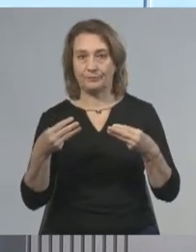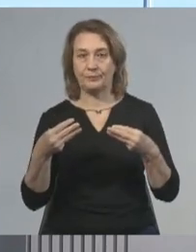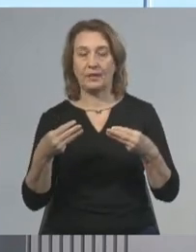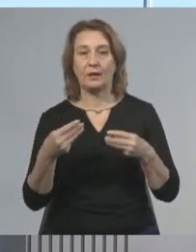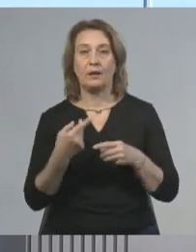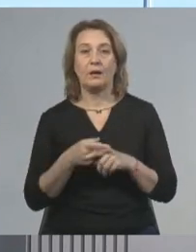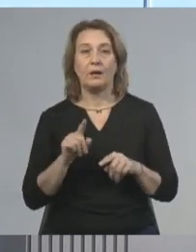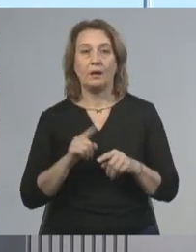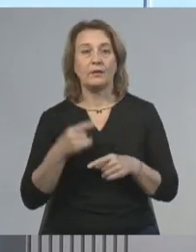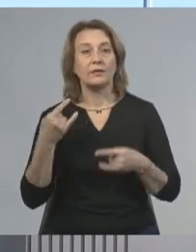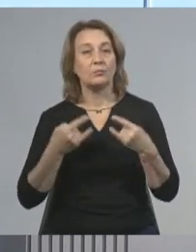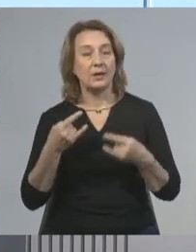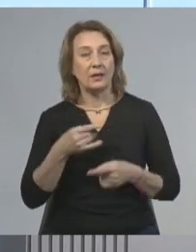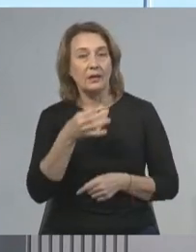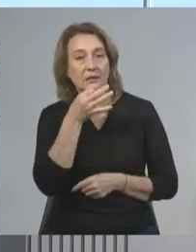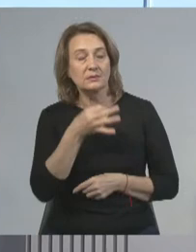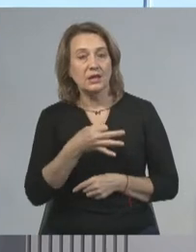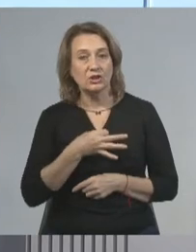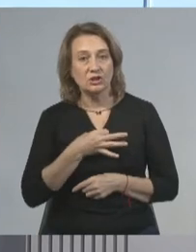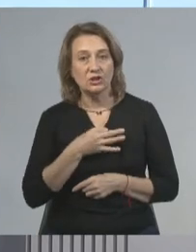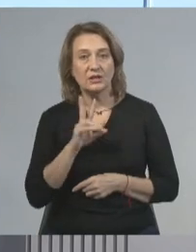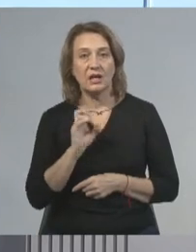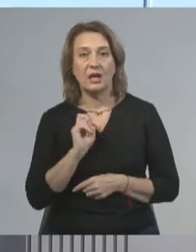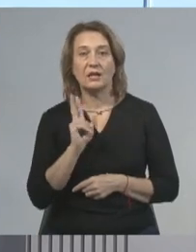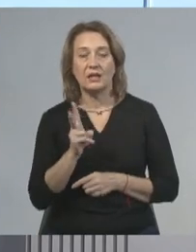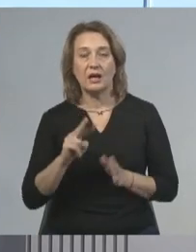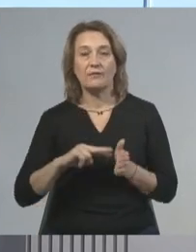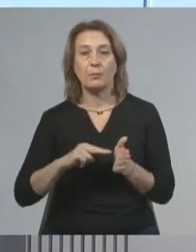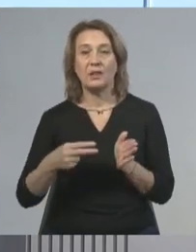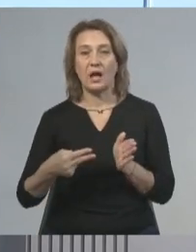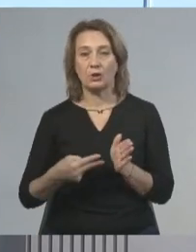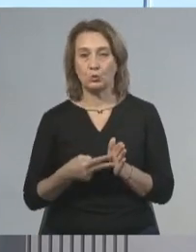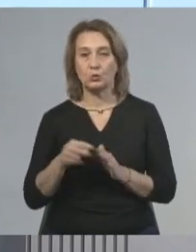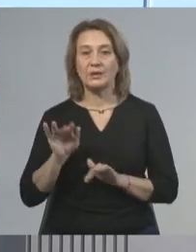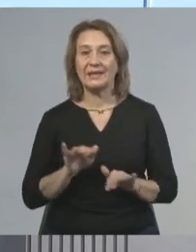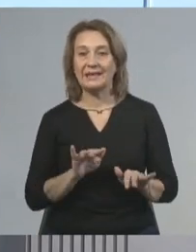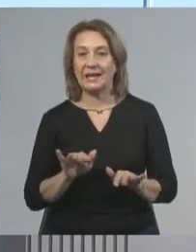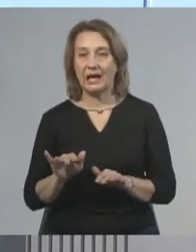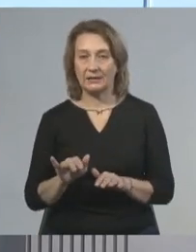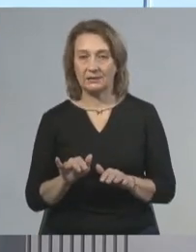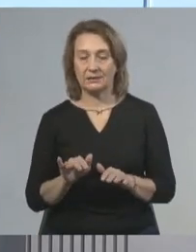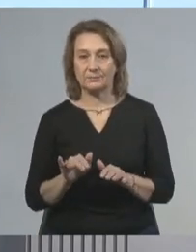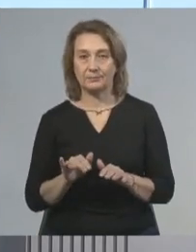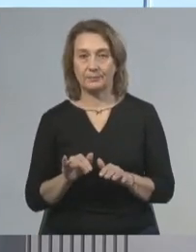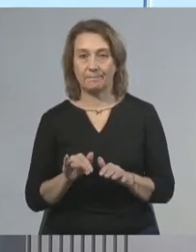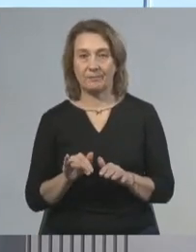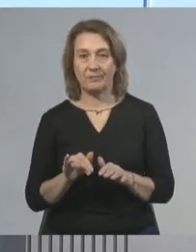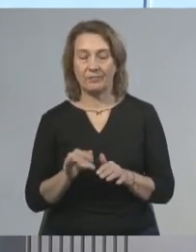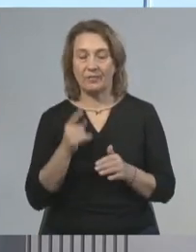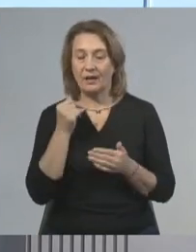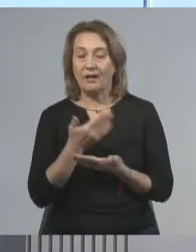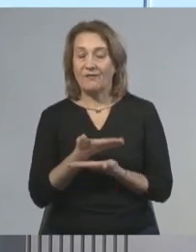representatives of the media please tell us how do you plan to work